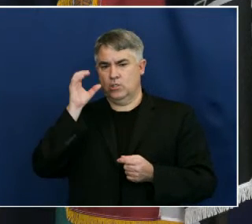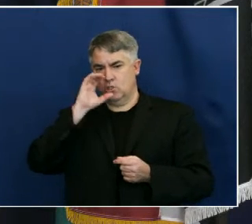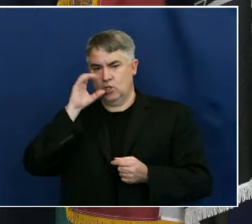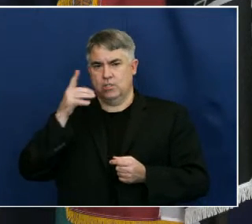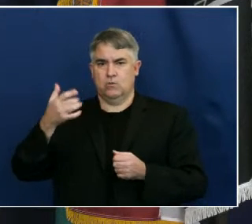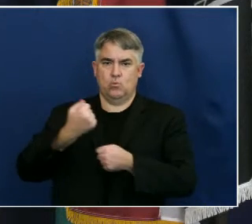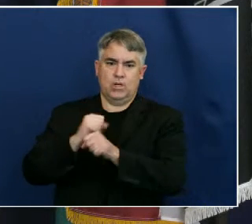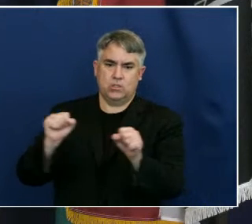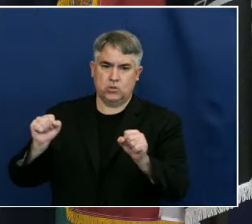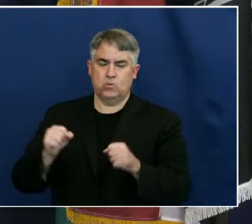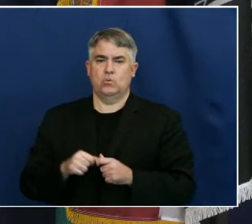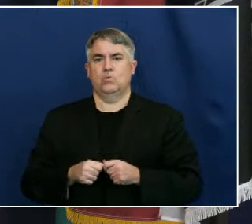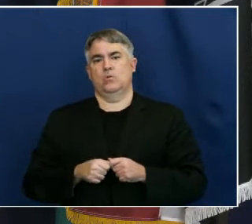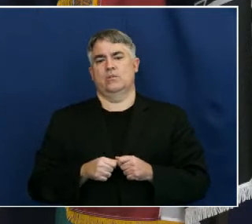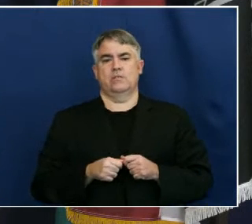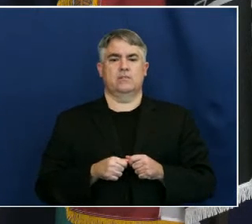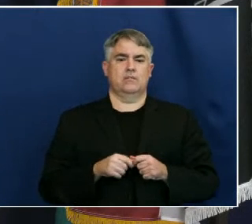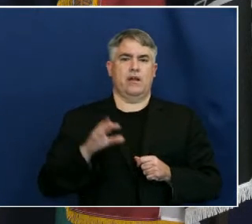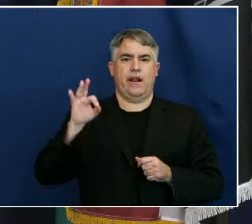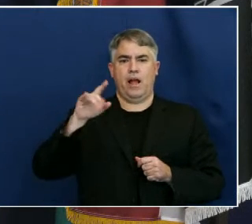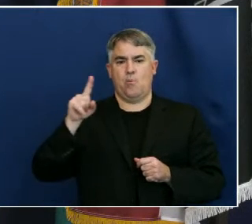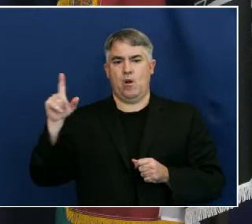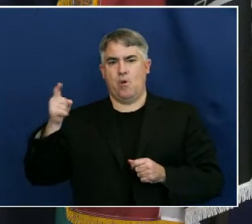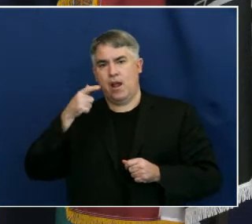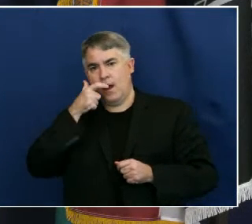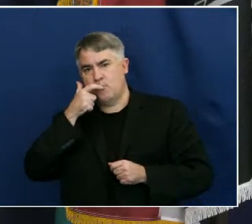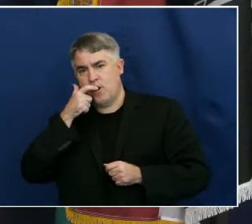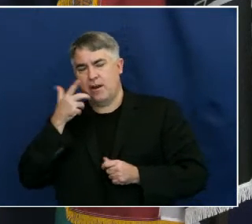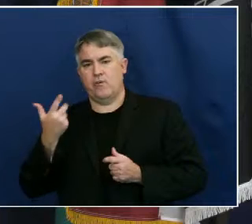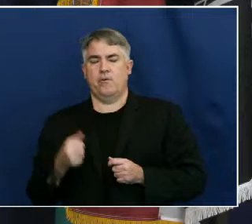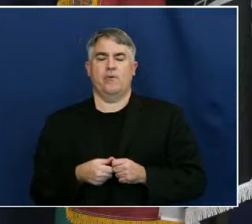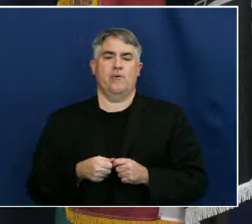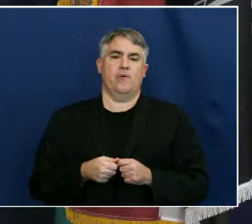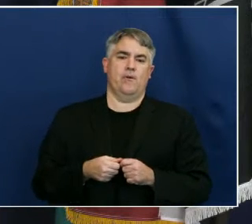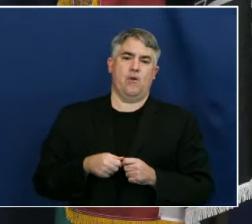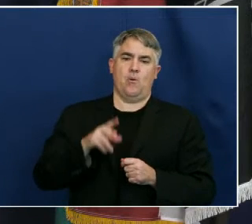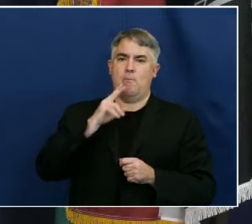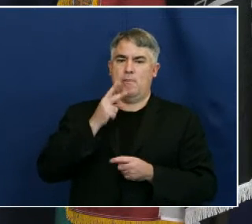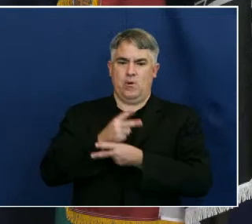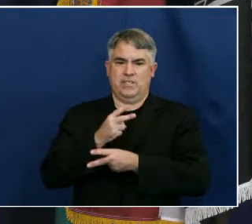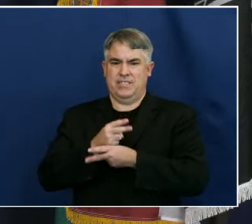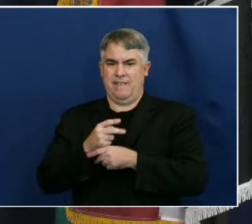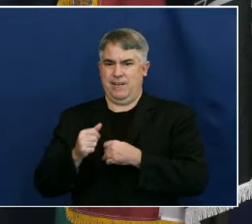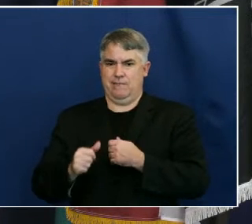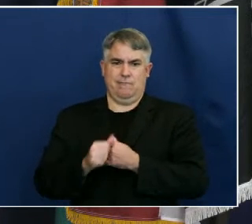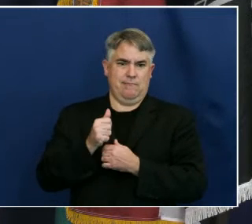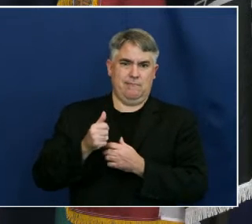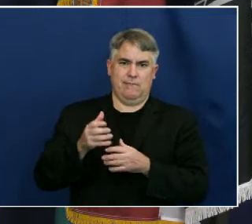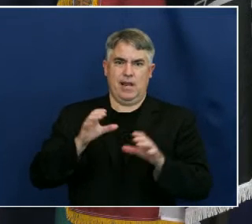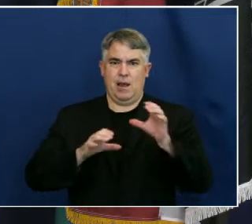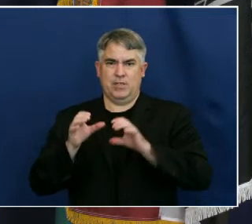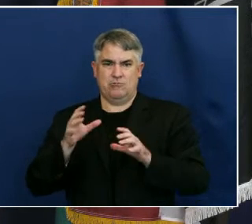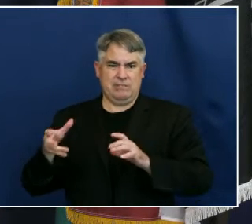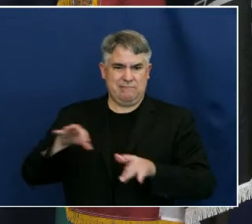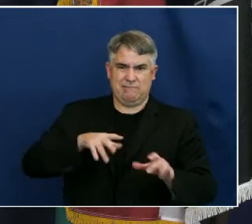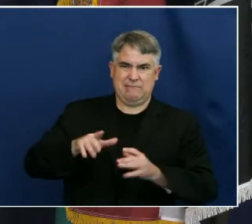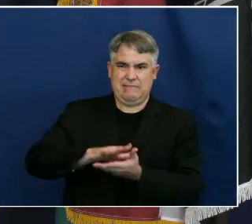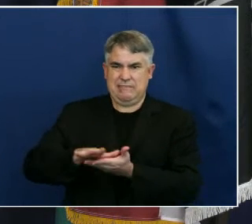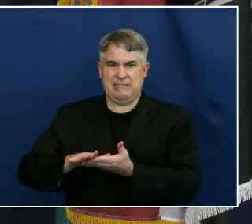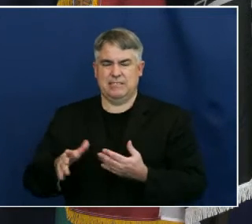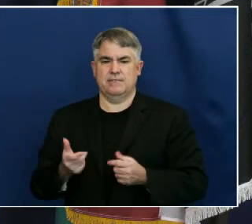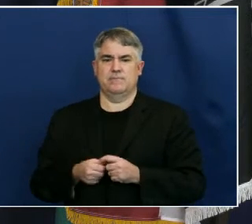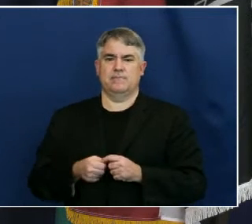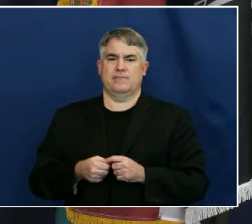operators, and a whole bunch of folks, emergency operation workers, a whole variety of